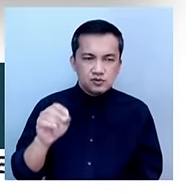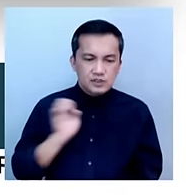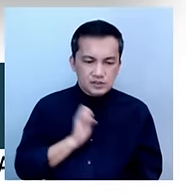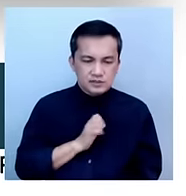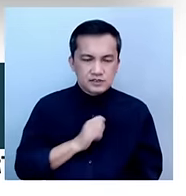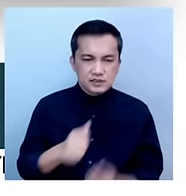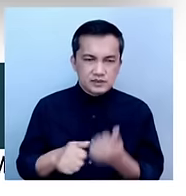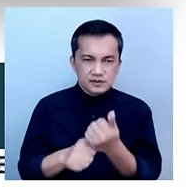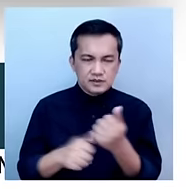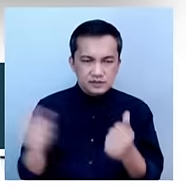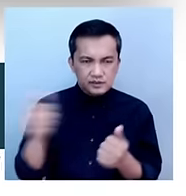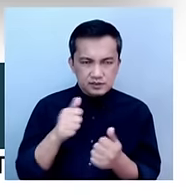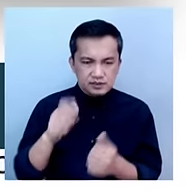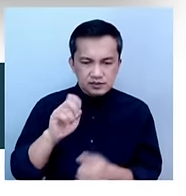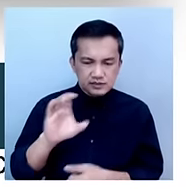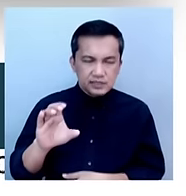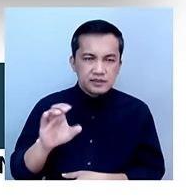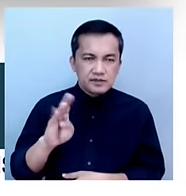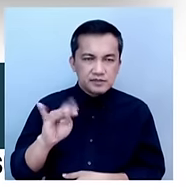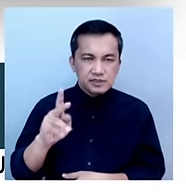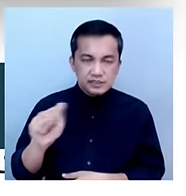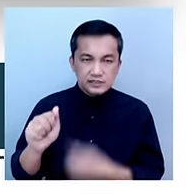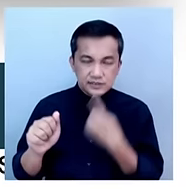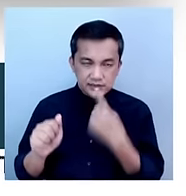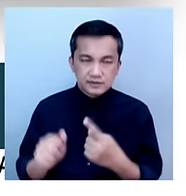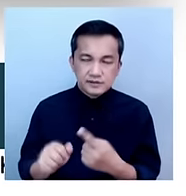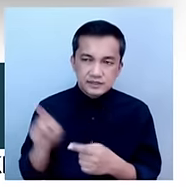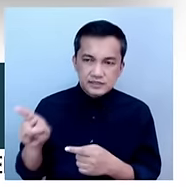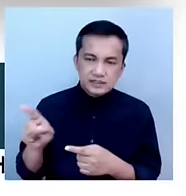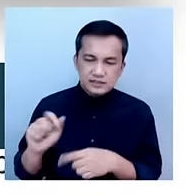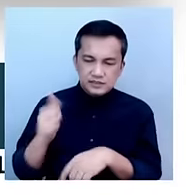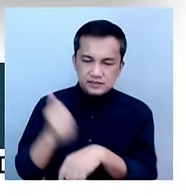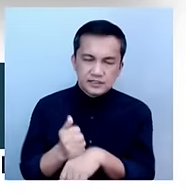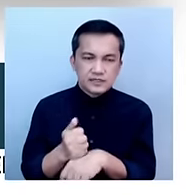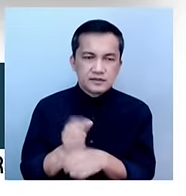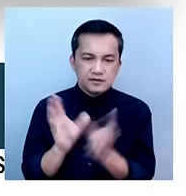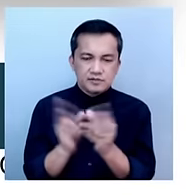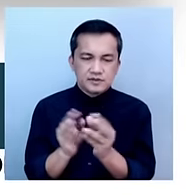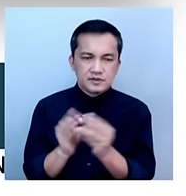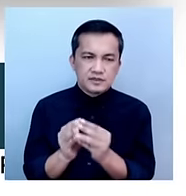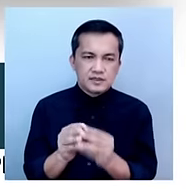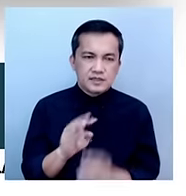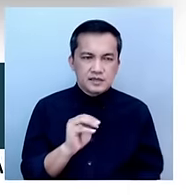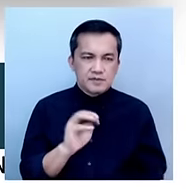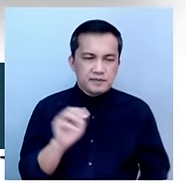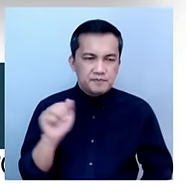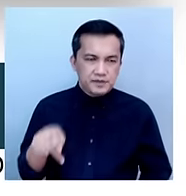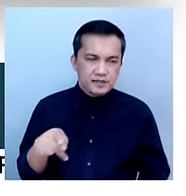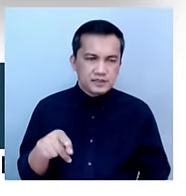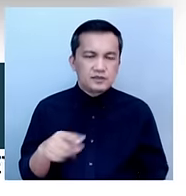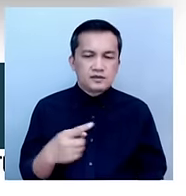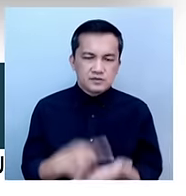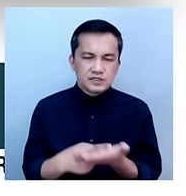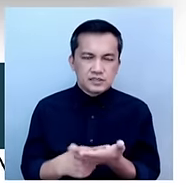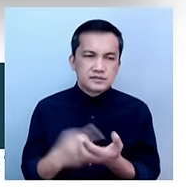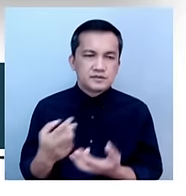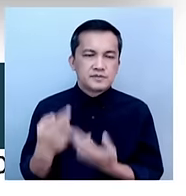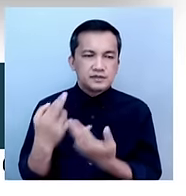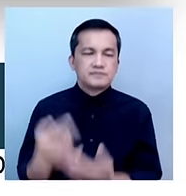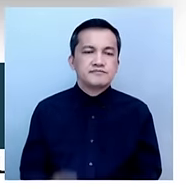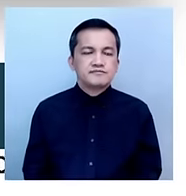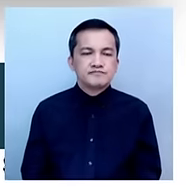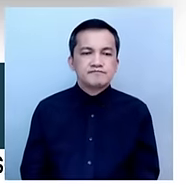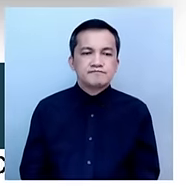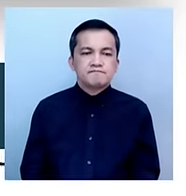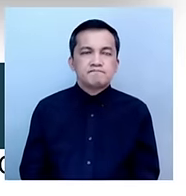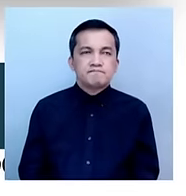Transportation Secretary Jaime Bautista, said they are setting a meeting with MAP to discuss their recommendations. Johnson